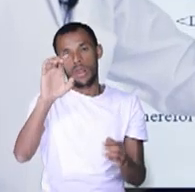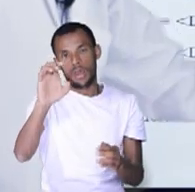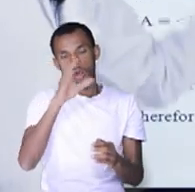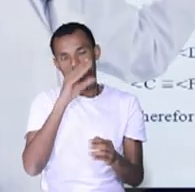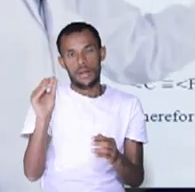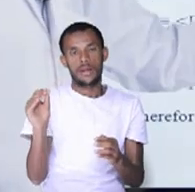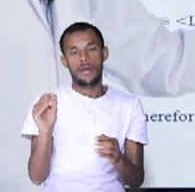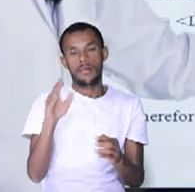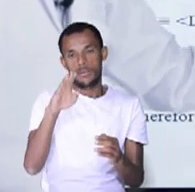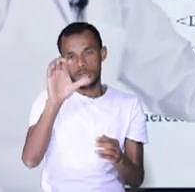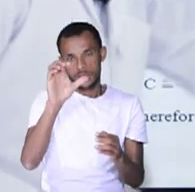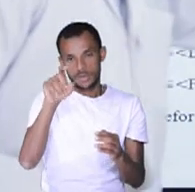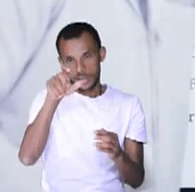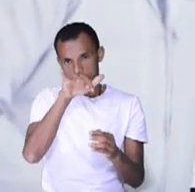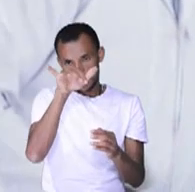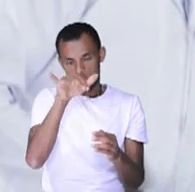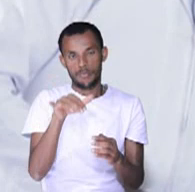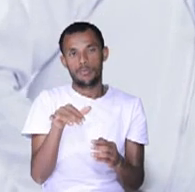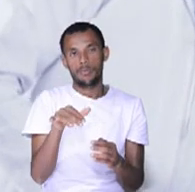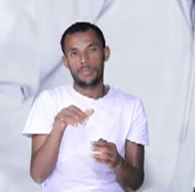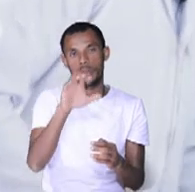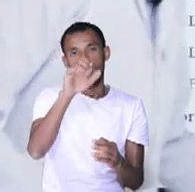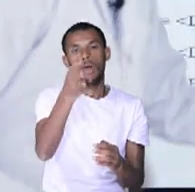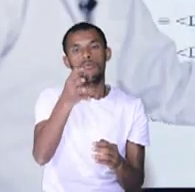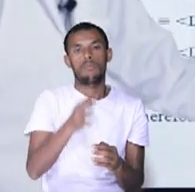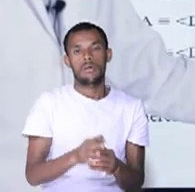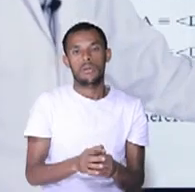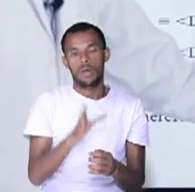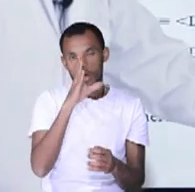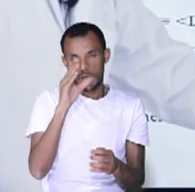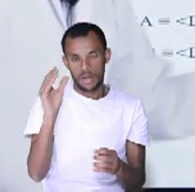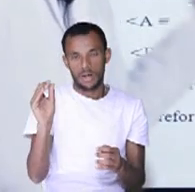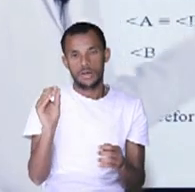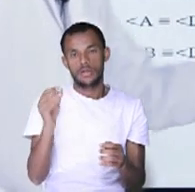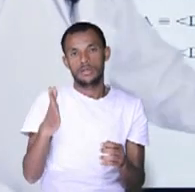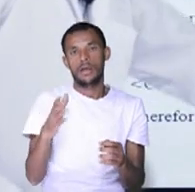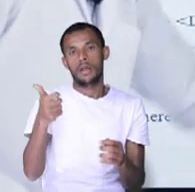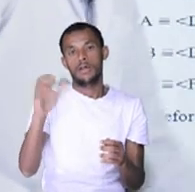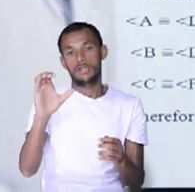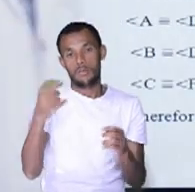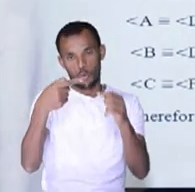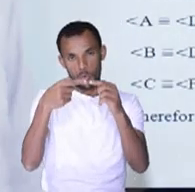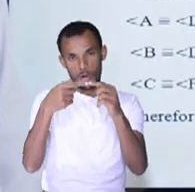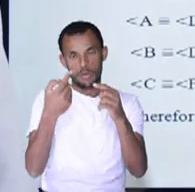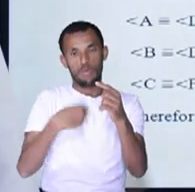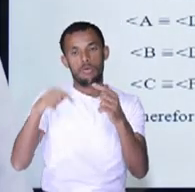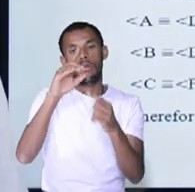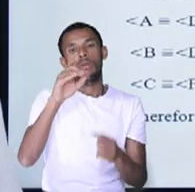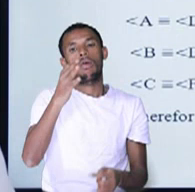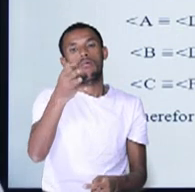and side BC must be congruent with EF, and side AC must be congruent to